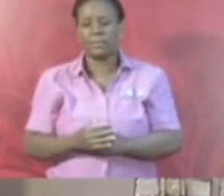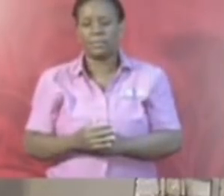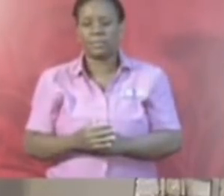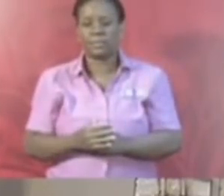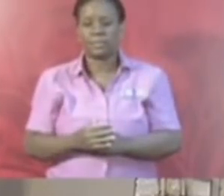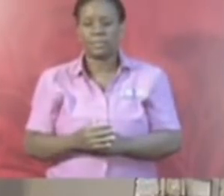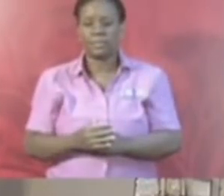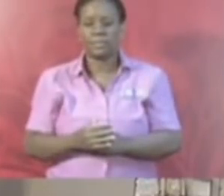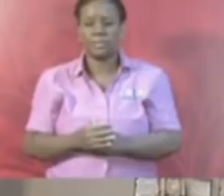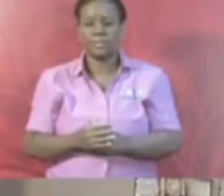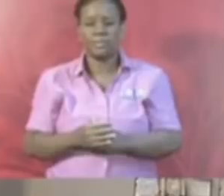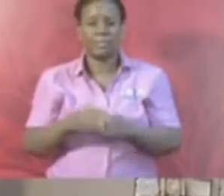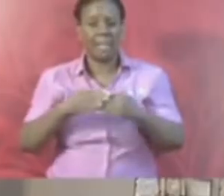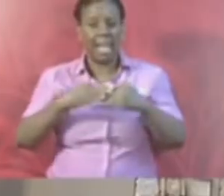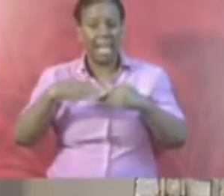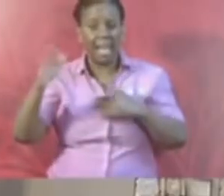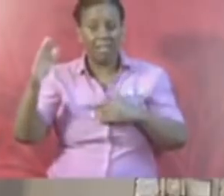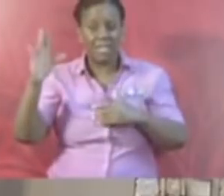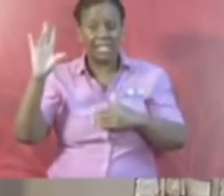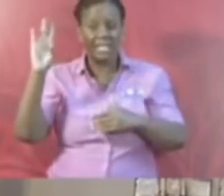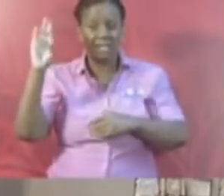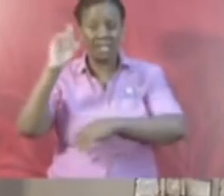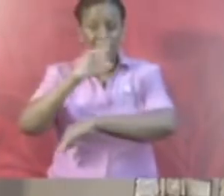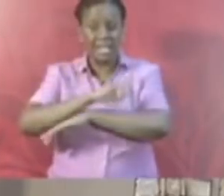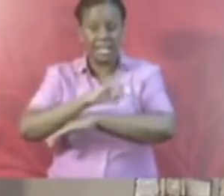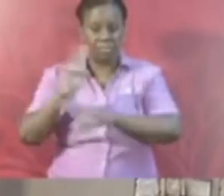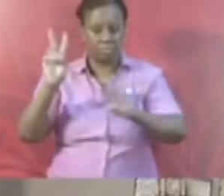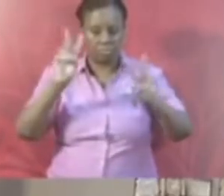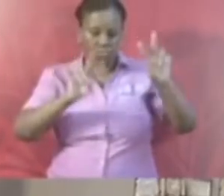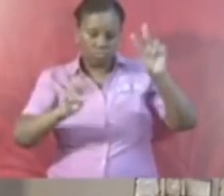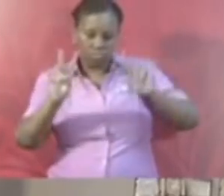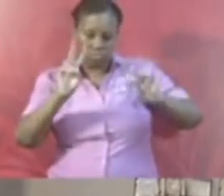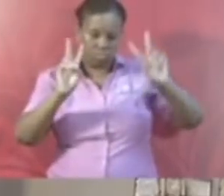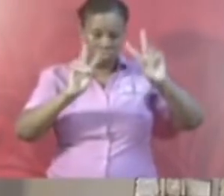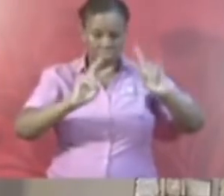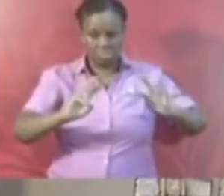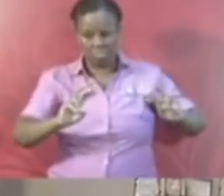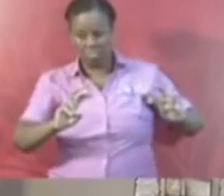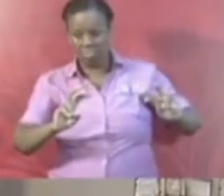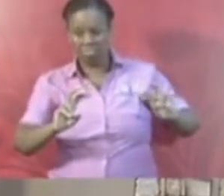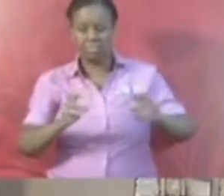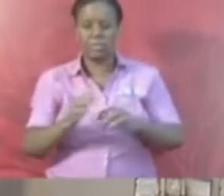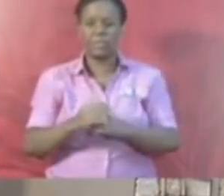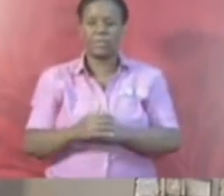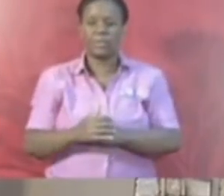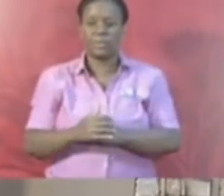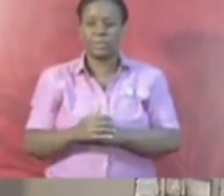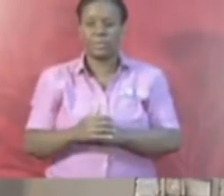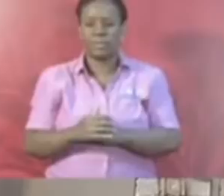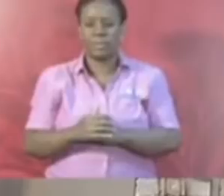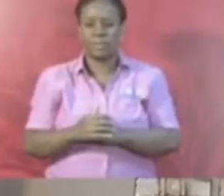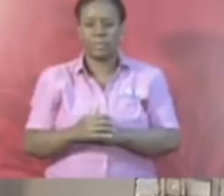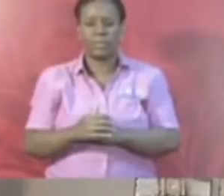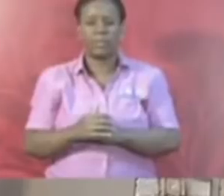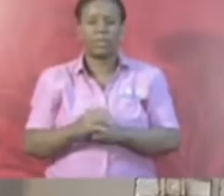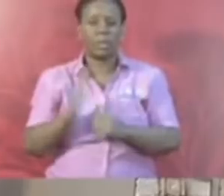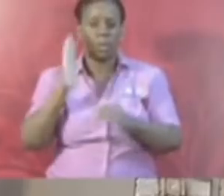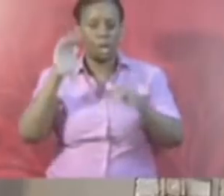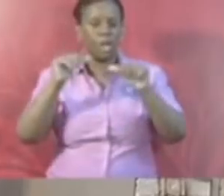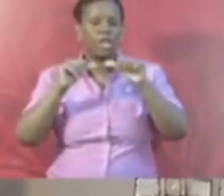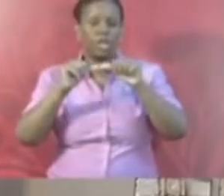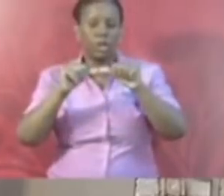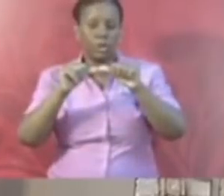first 7 days for observation, if that is required. We will continue to use the following